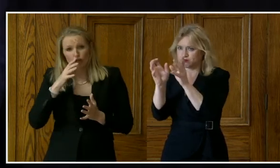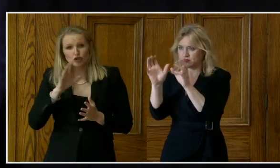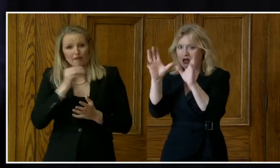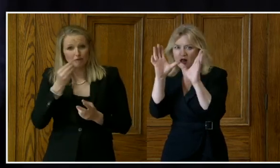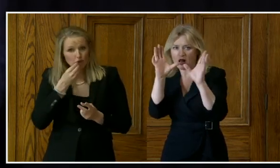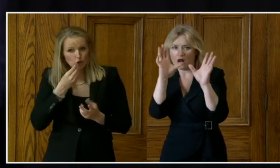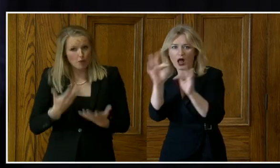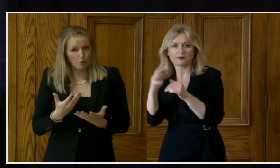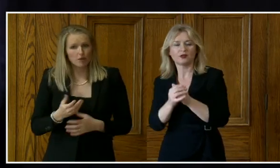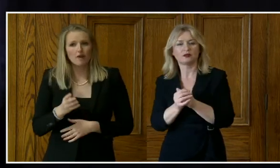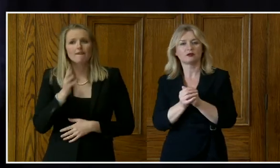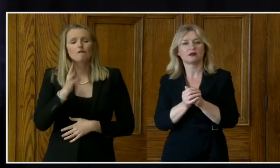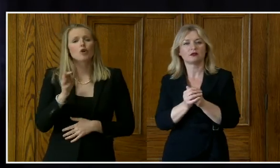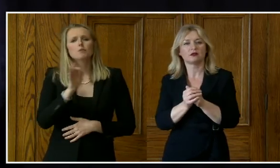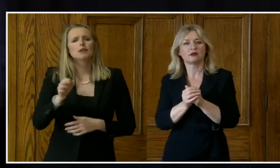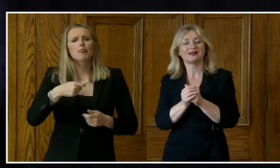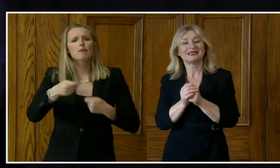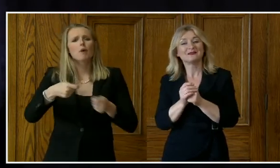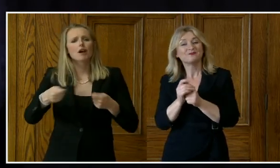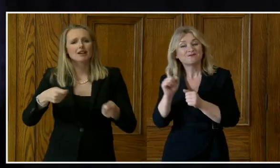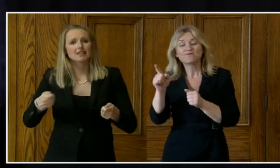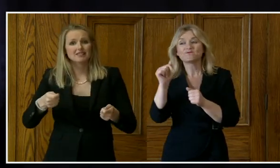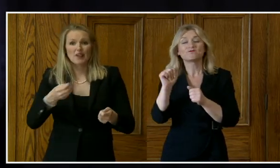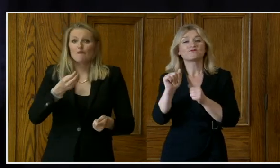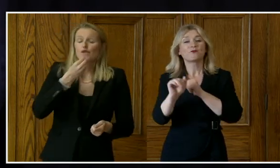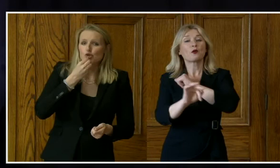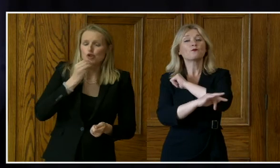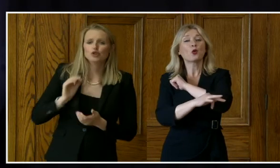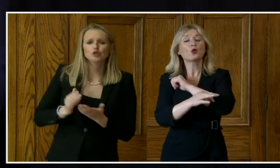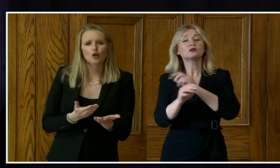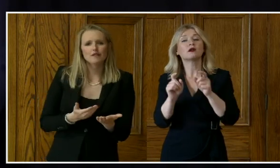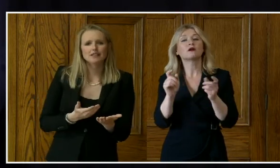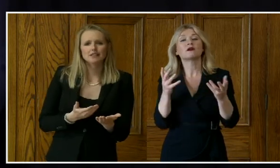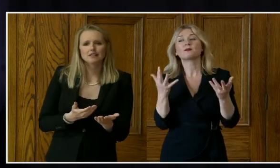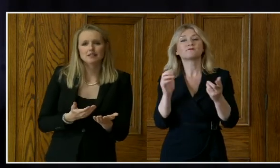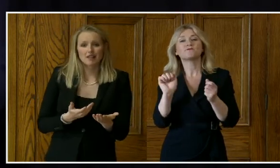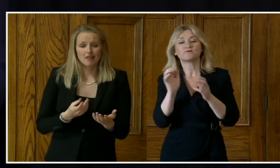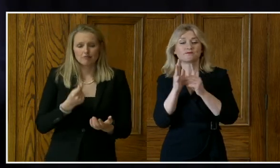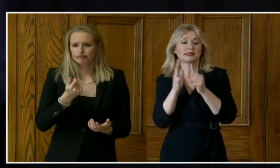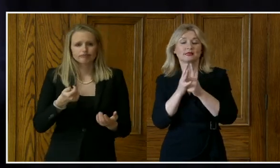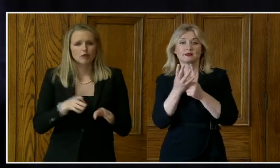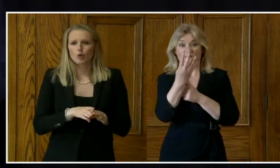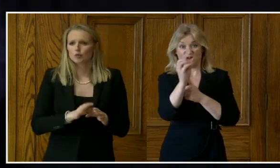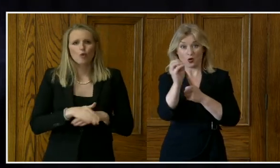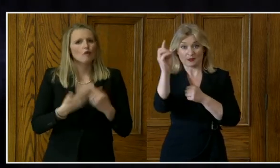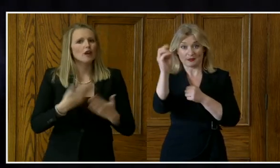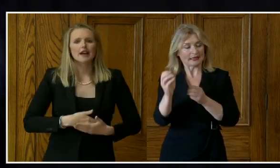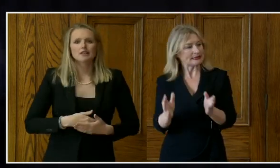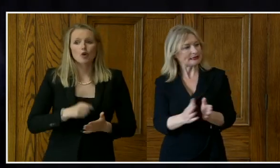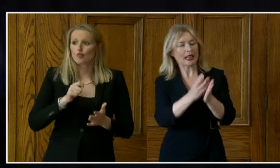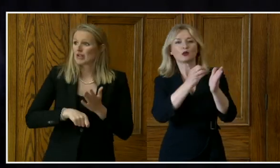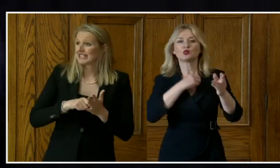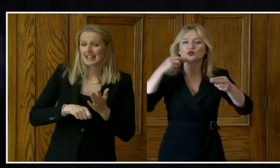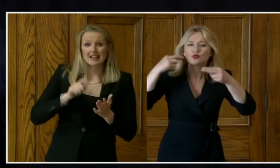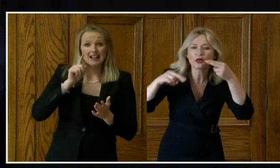that 40% of its market was in food service, and that basically closed overnight. Retail has not been capable